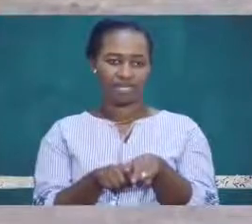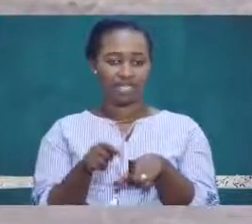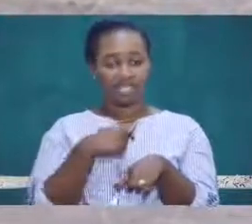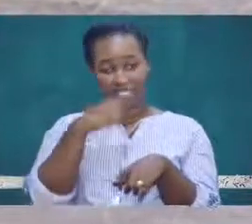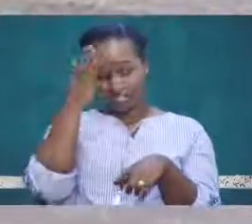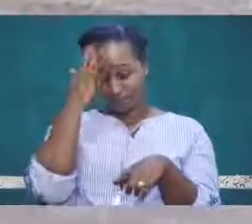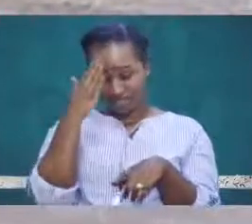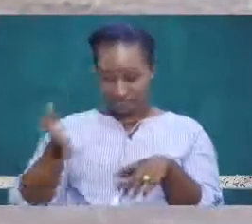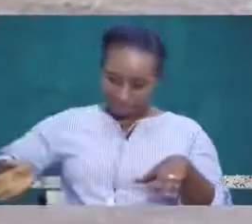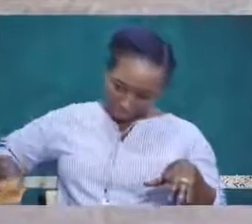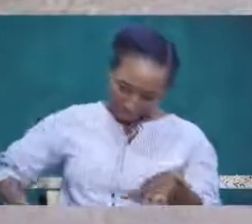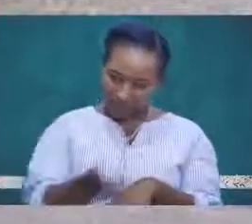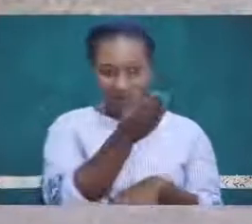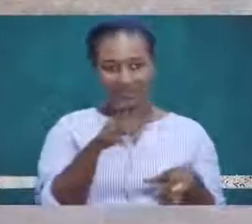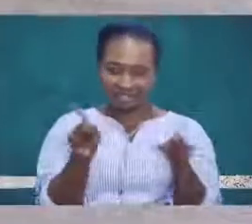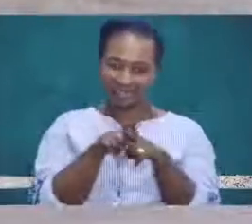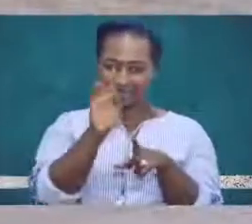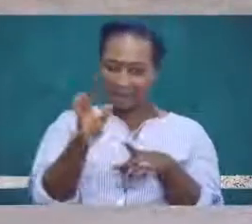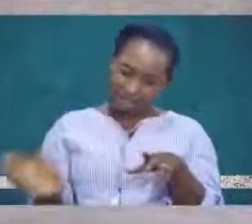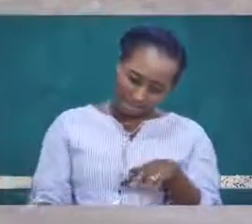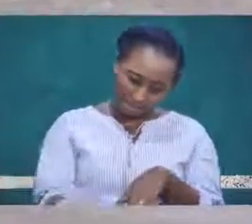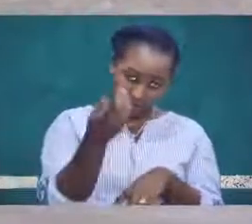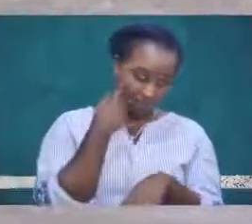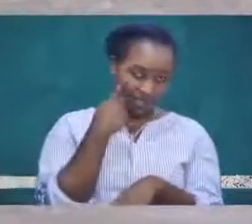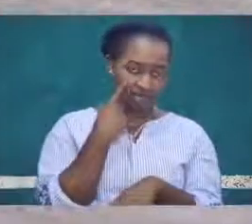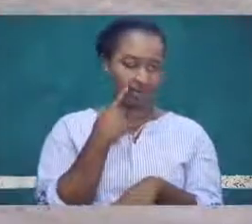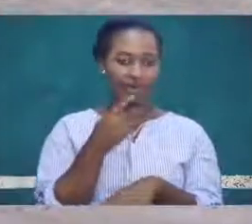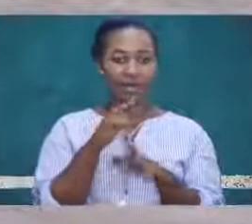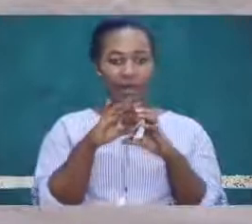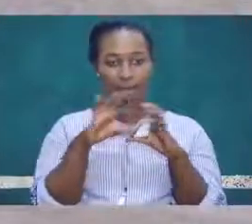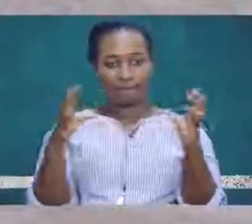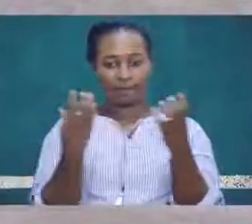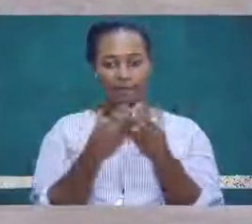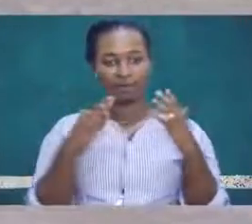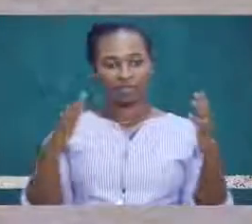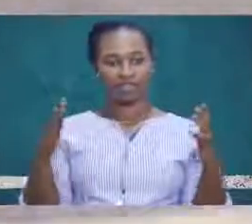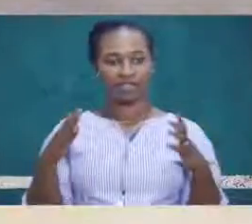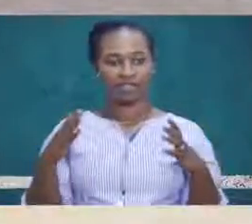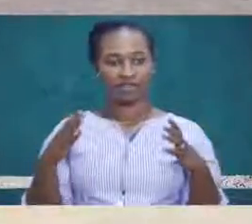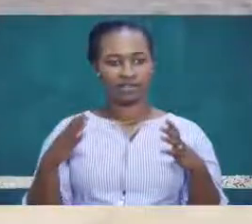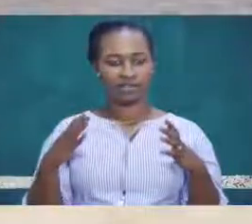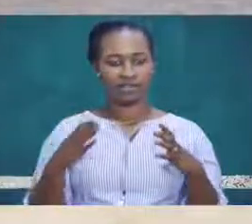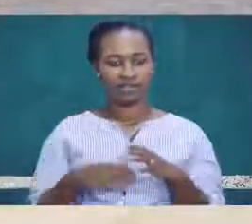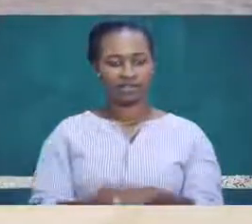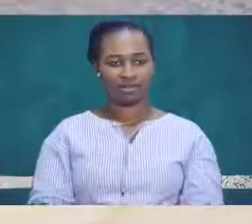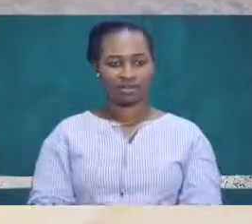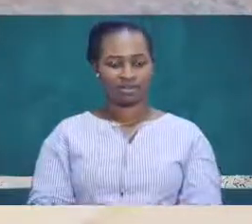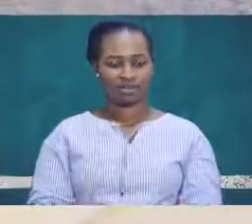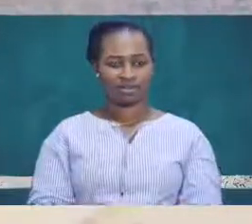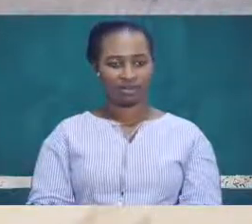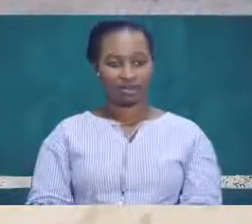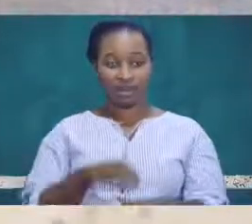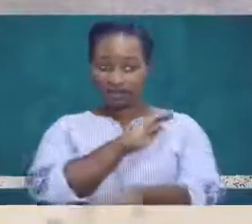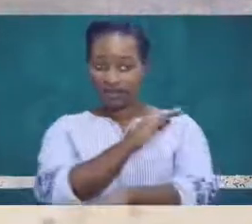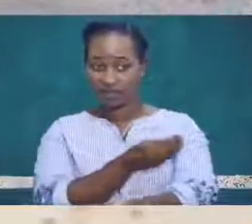hope you guys know how to kick a ball as well. So I'm going to begin with the big ball, big mass. So that is the force I've